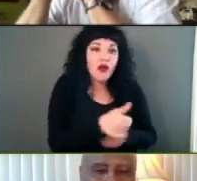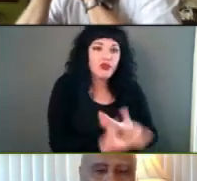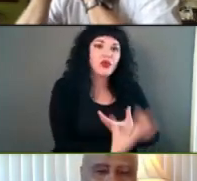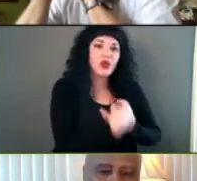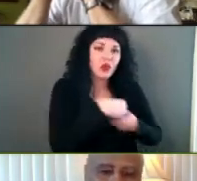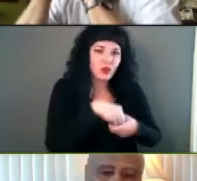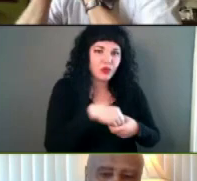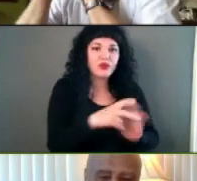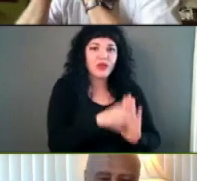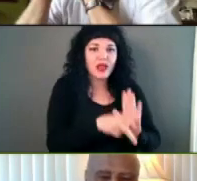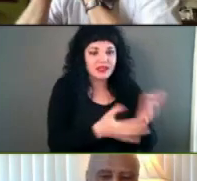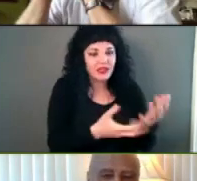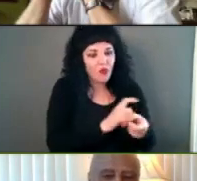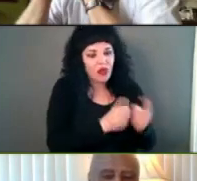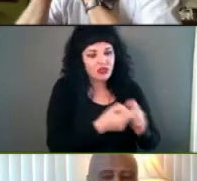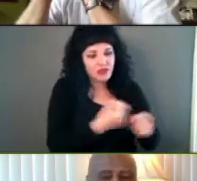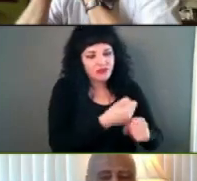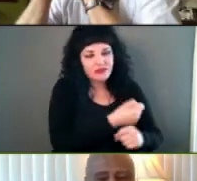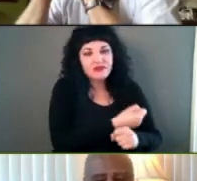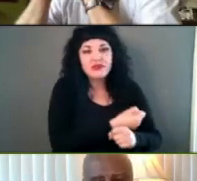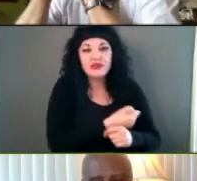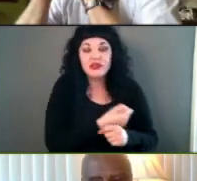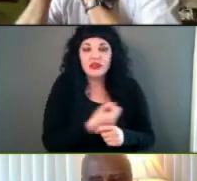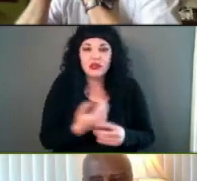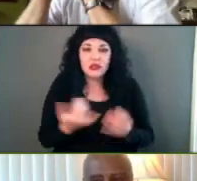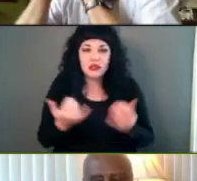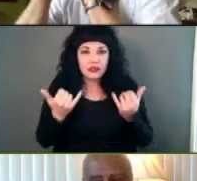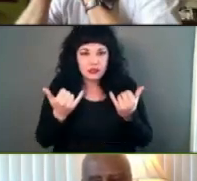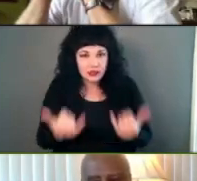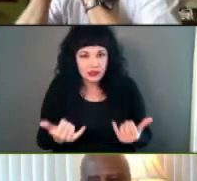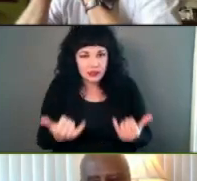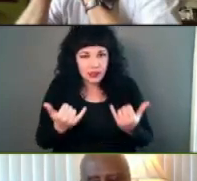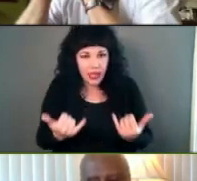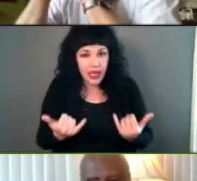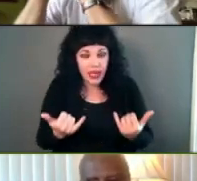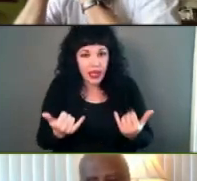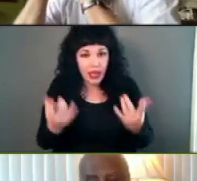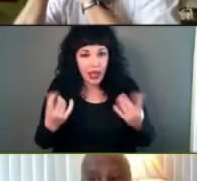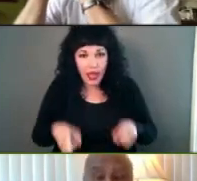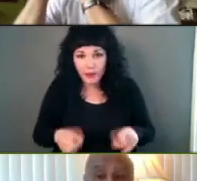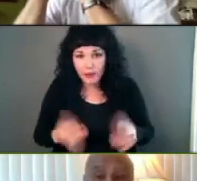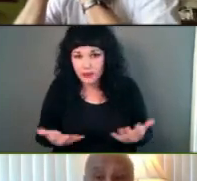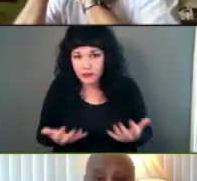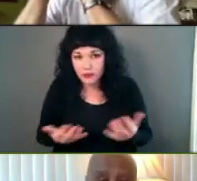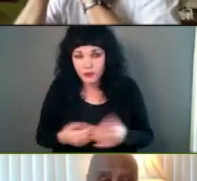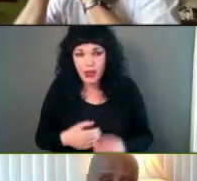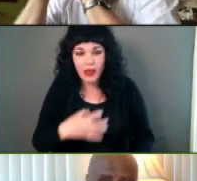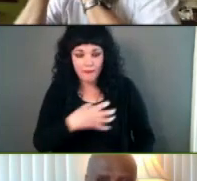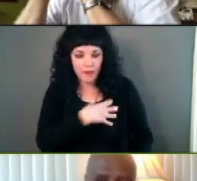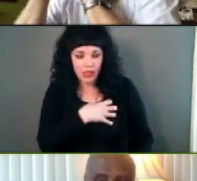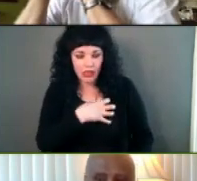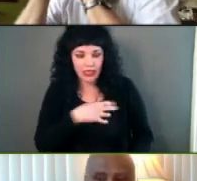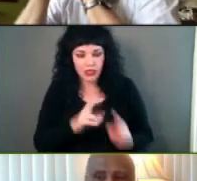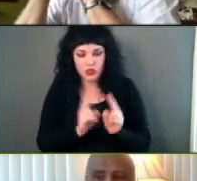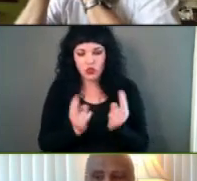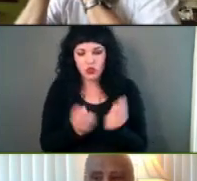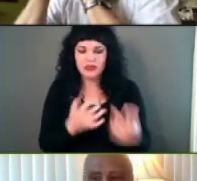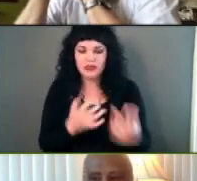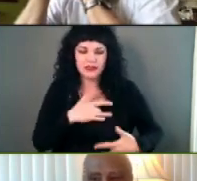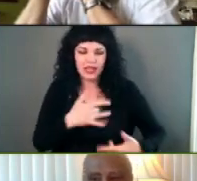have police unions endorsing Republicans. Now, if you go back a century,